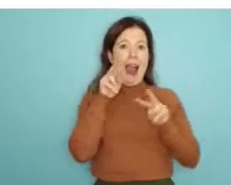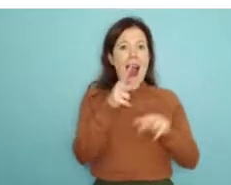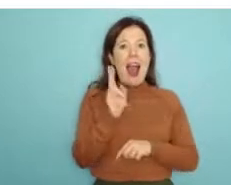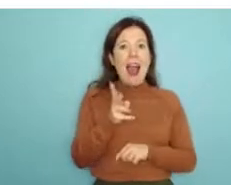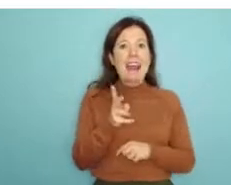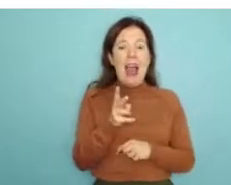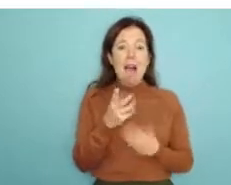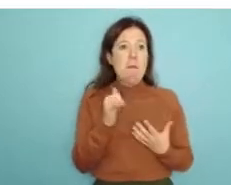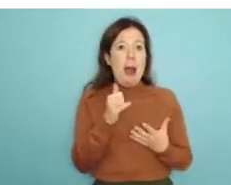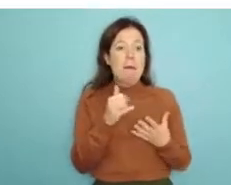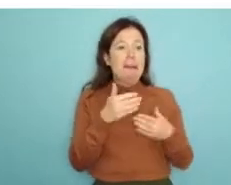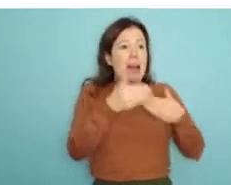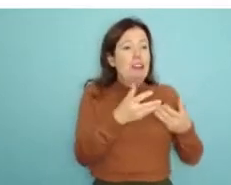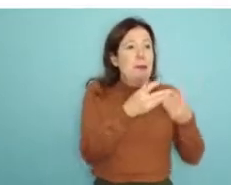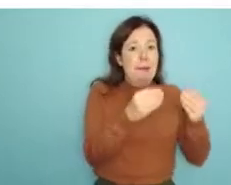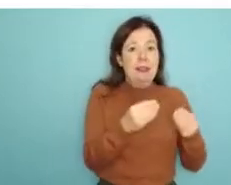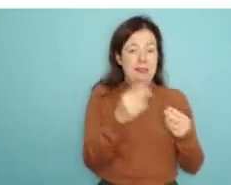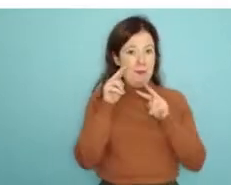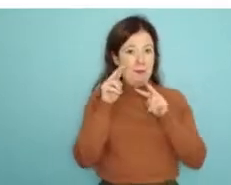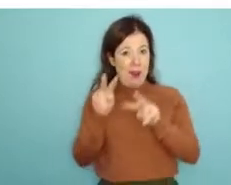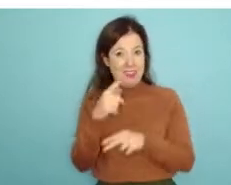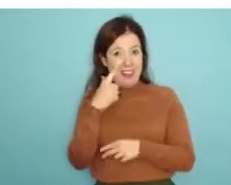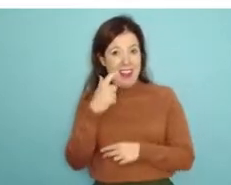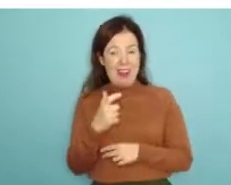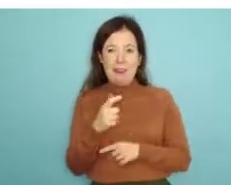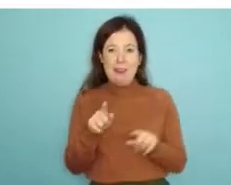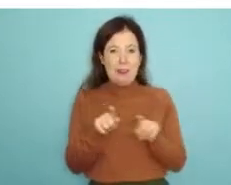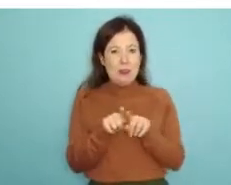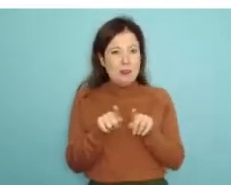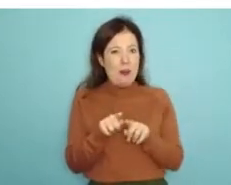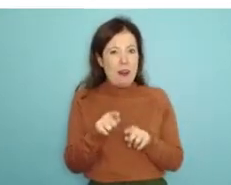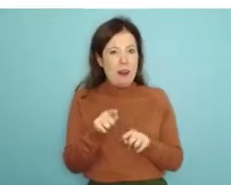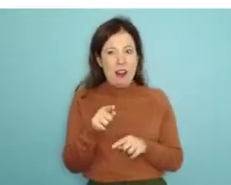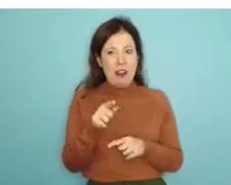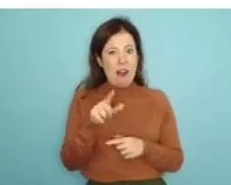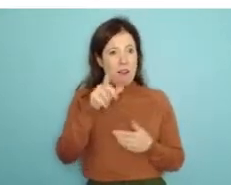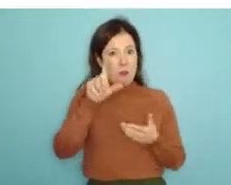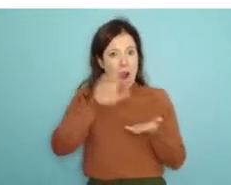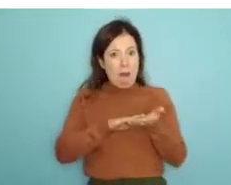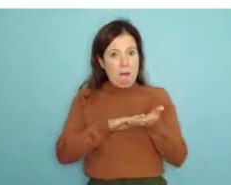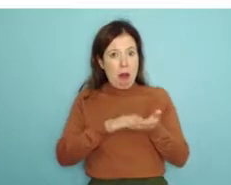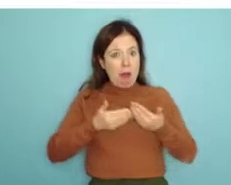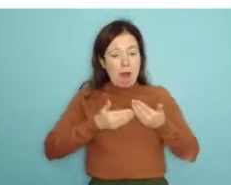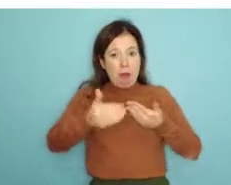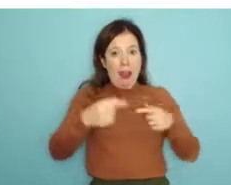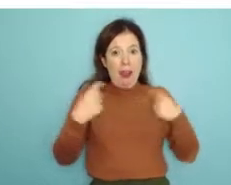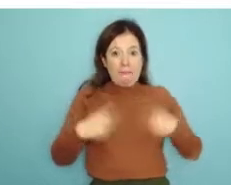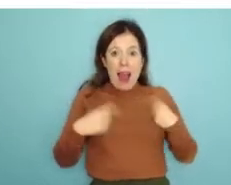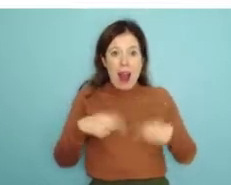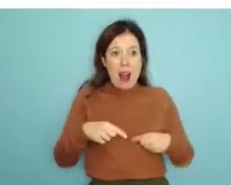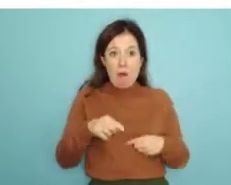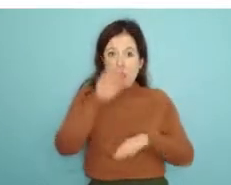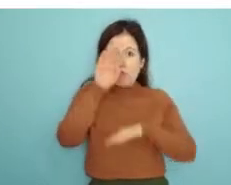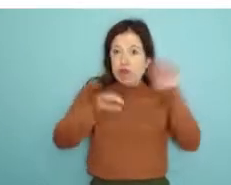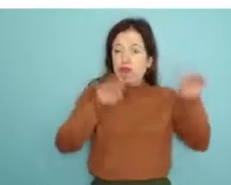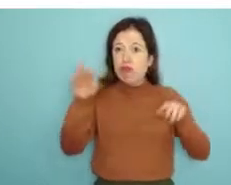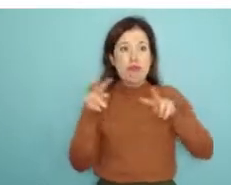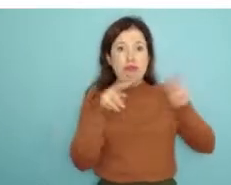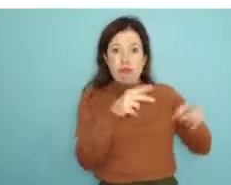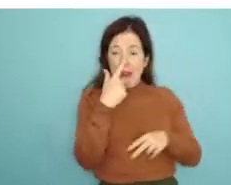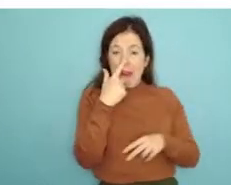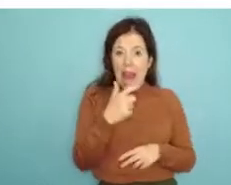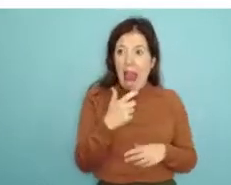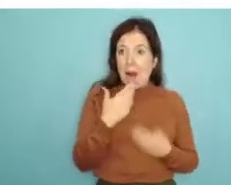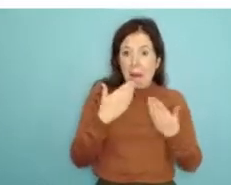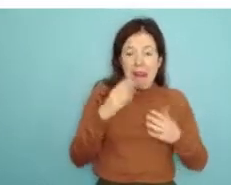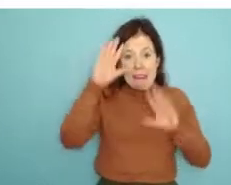think, encourage people to register to watch over the next 12 months. Just please spread the word. I think it's been so